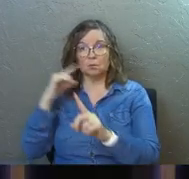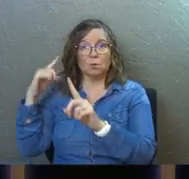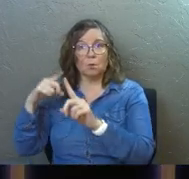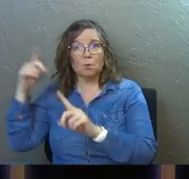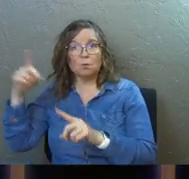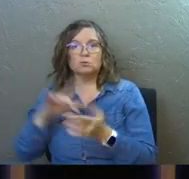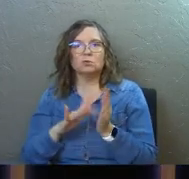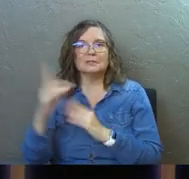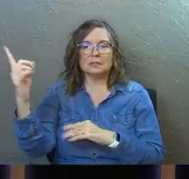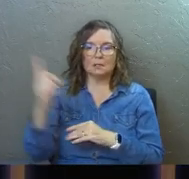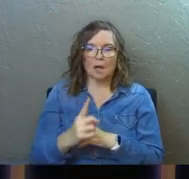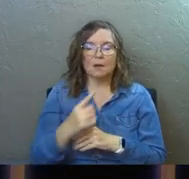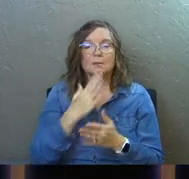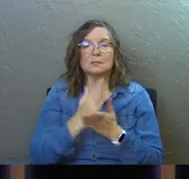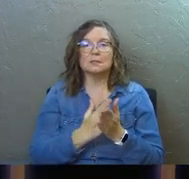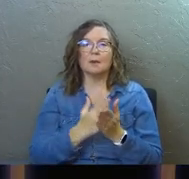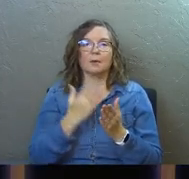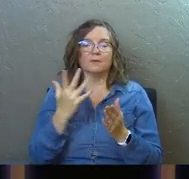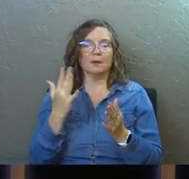And so Jesus comes, and